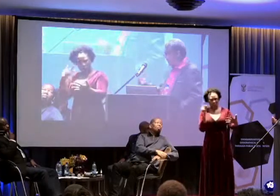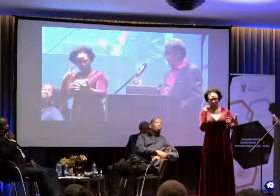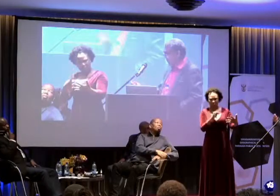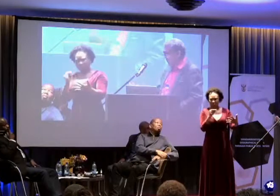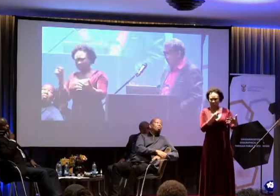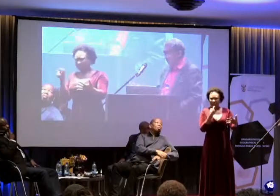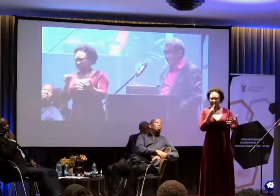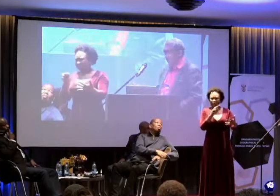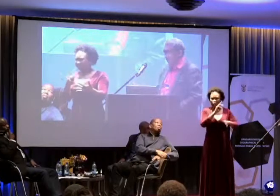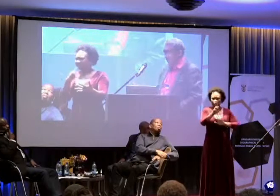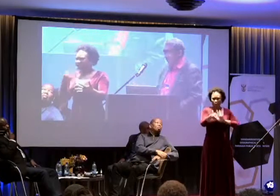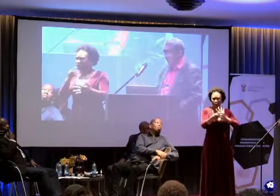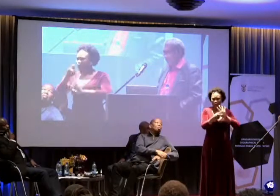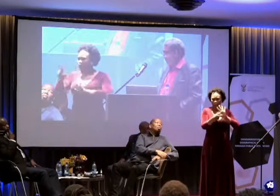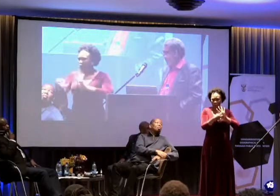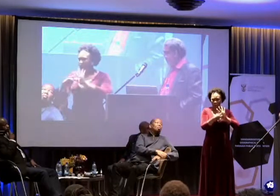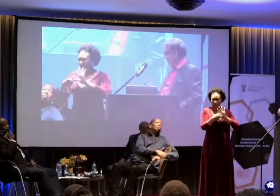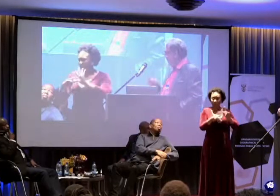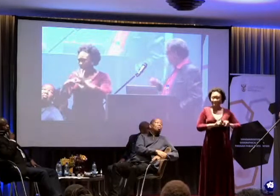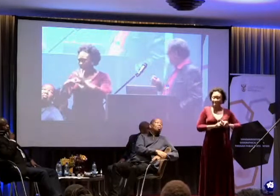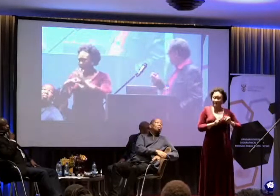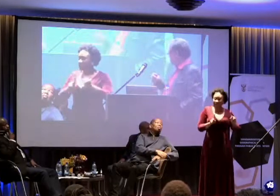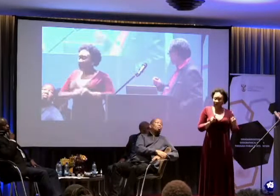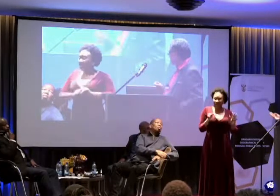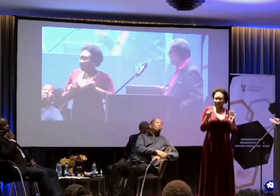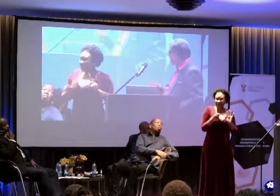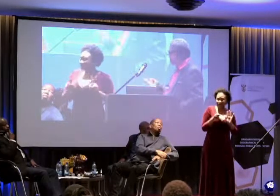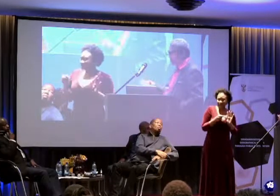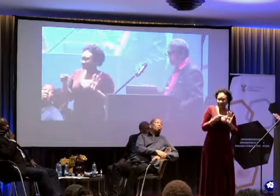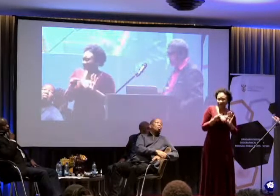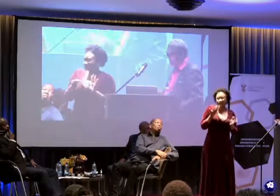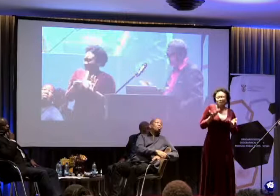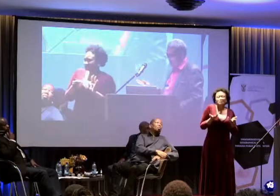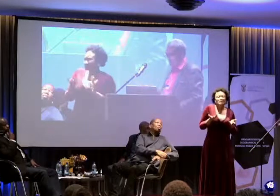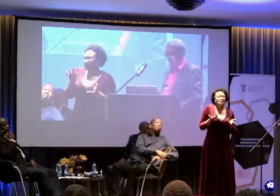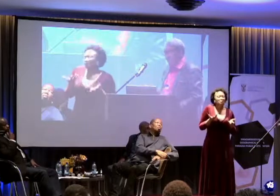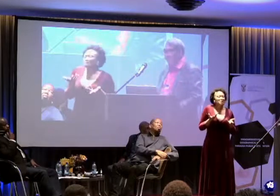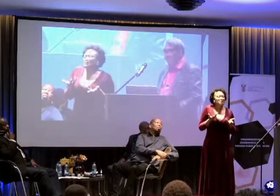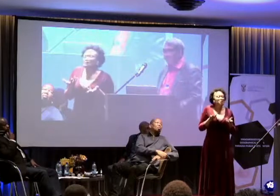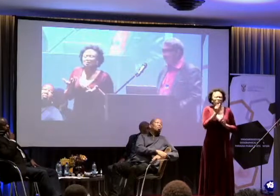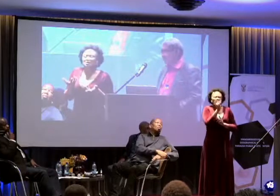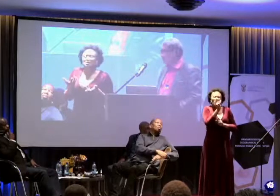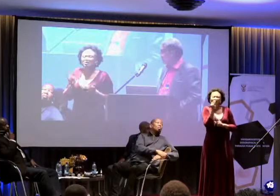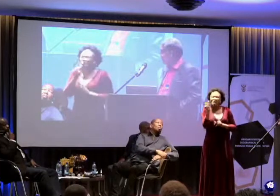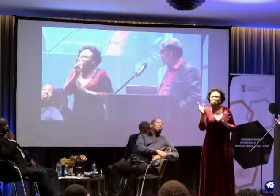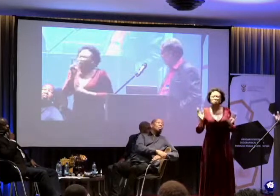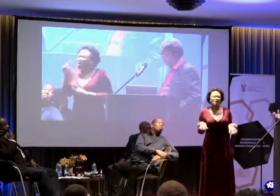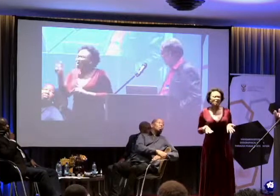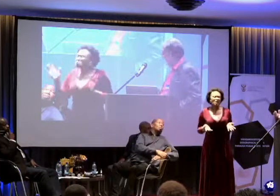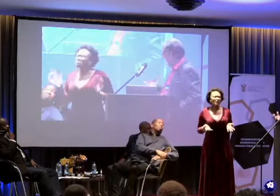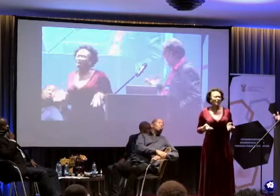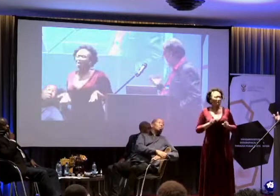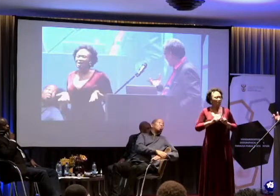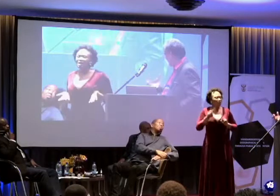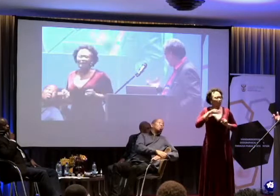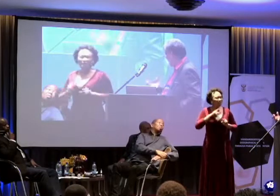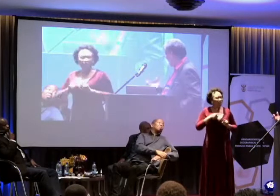role. But to that, maybe it's more about semantics. We need also then also understand